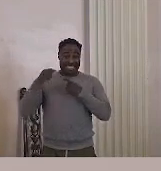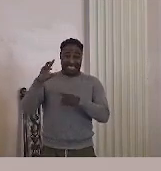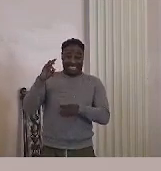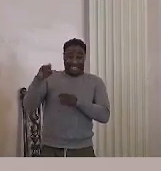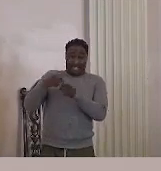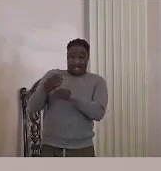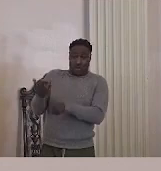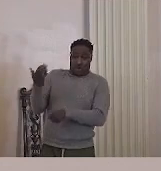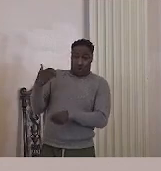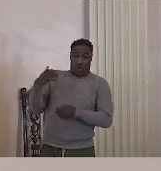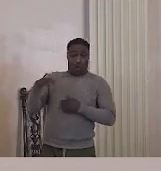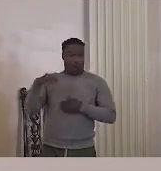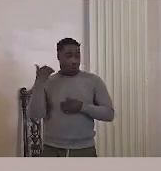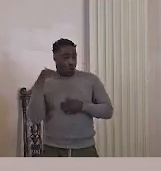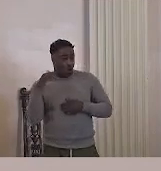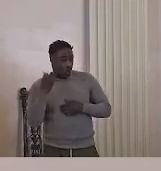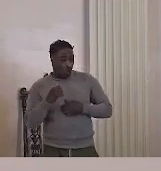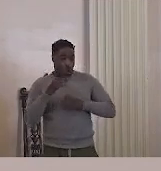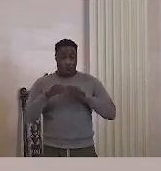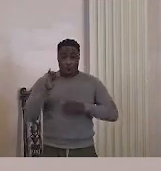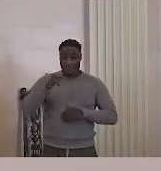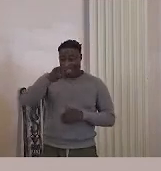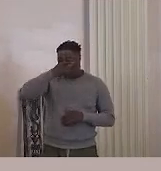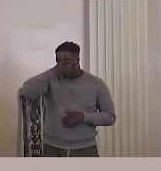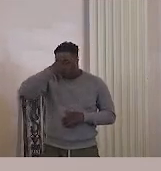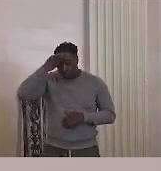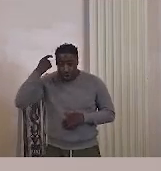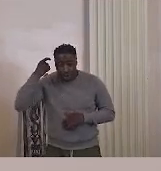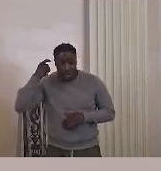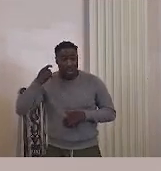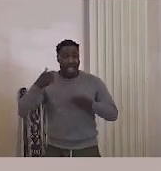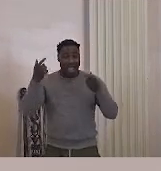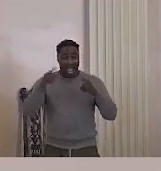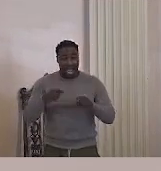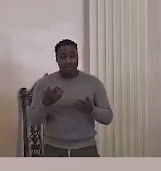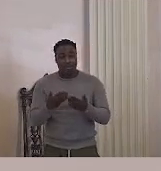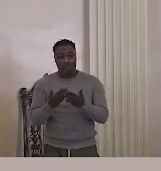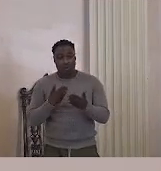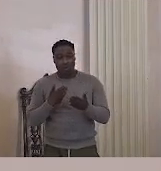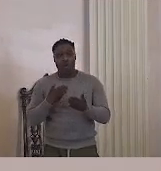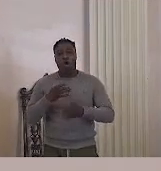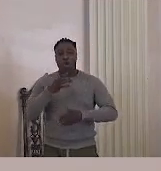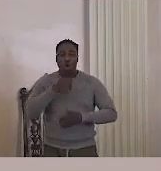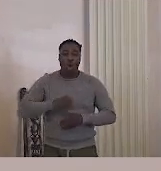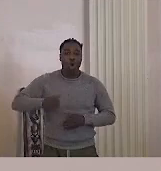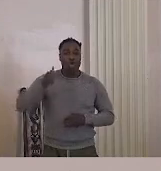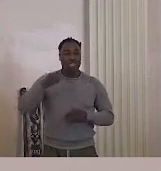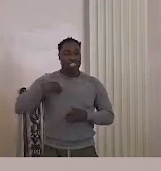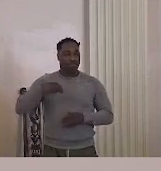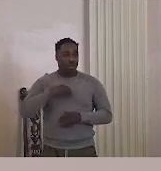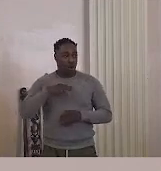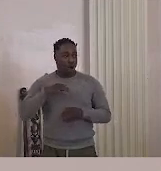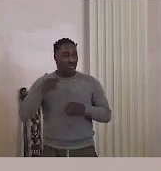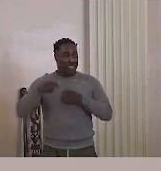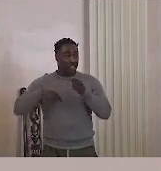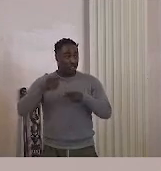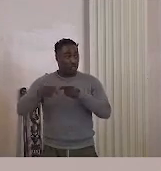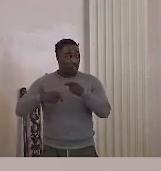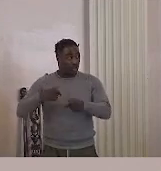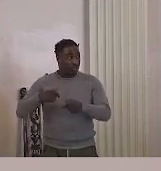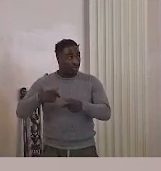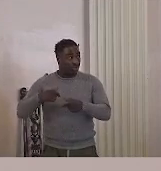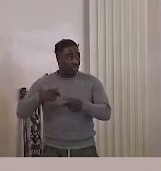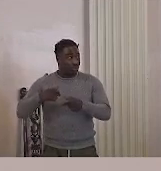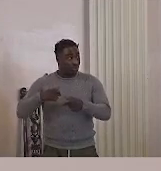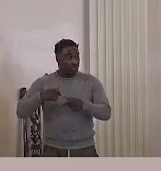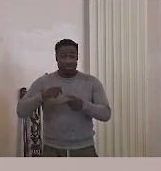years. And all that trauma happened before the oldest member of this generation